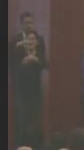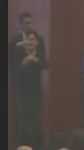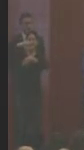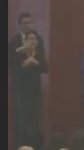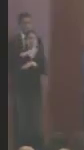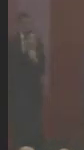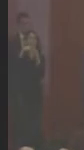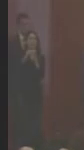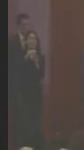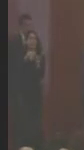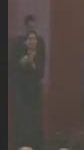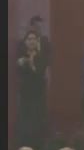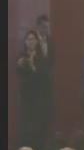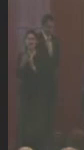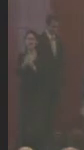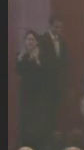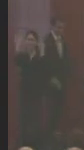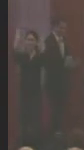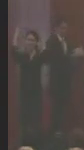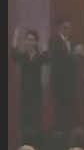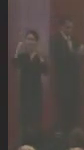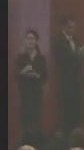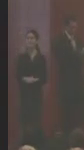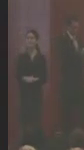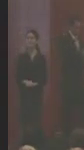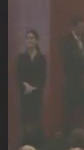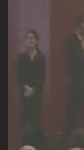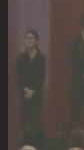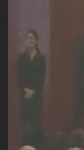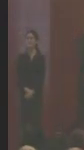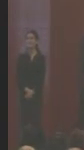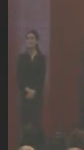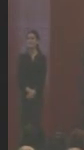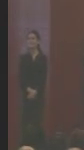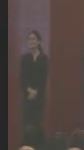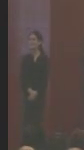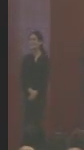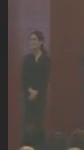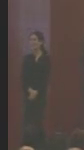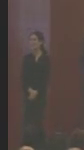that our liberators dreamed of. Long live Latin America and the Latin American peoples. Thank you.